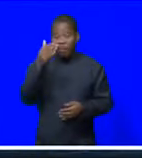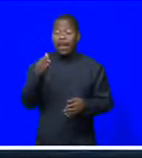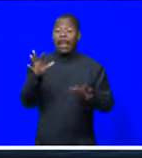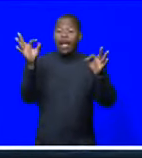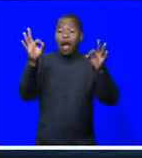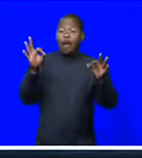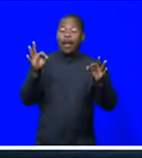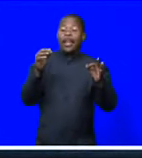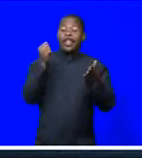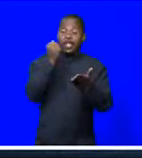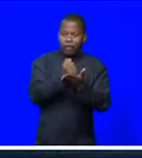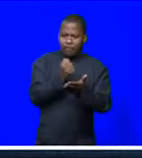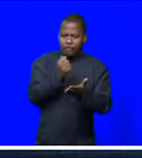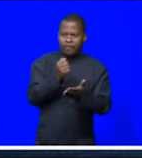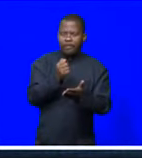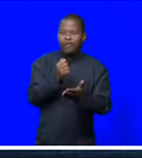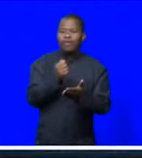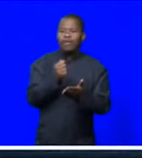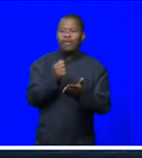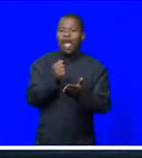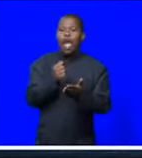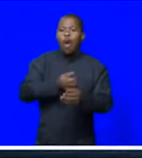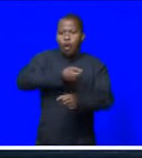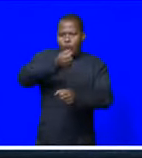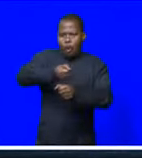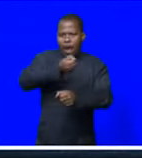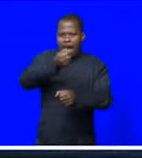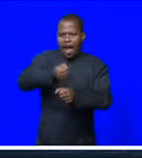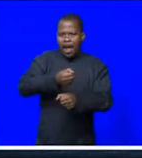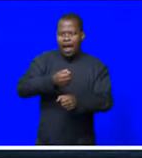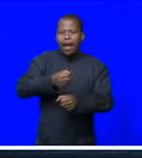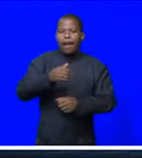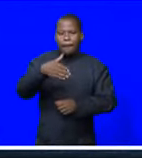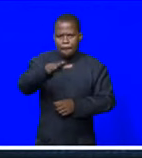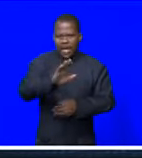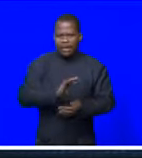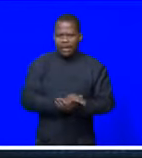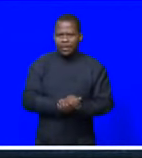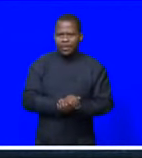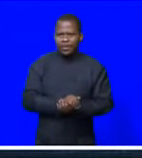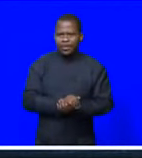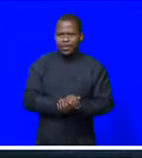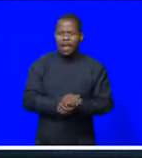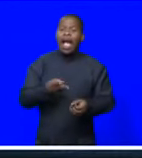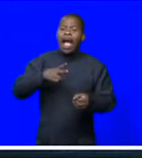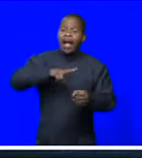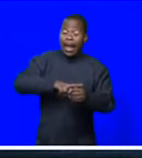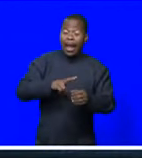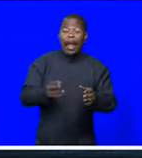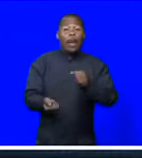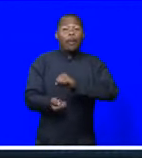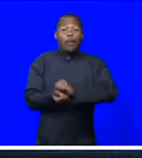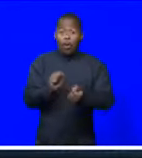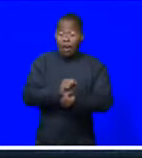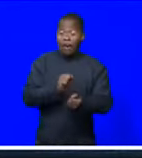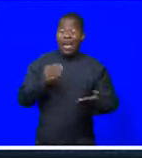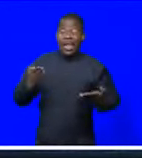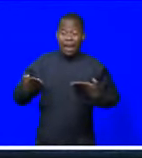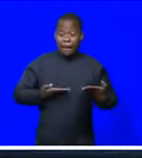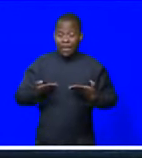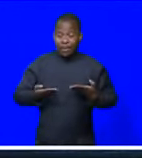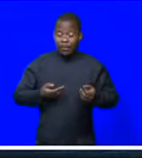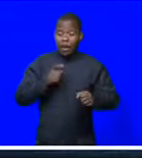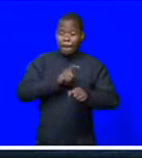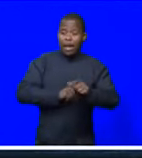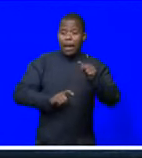naku process ama legal proceedings ku against Santa Lucia